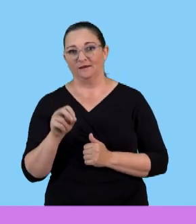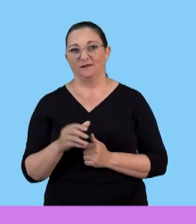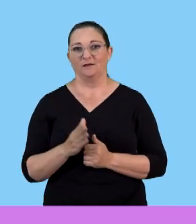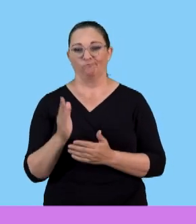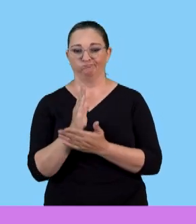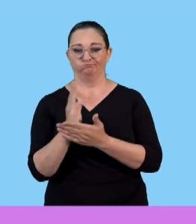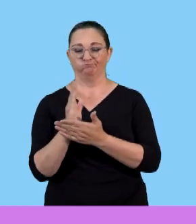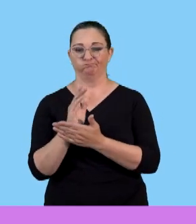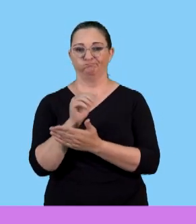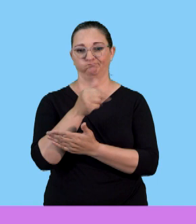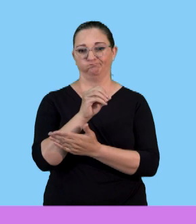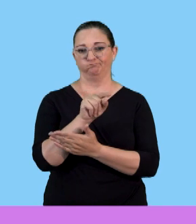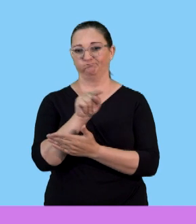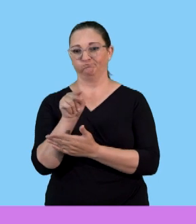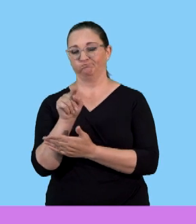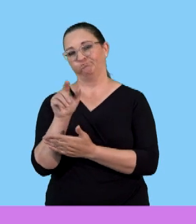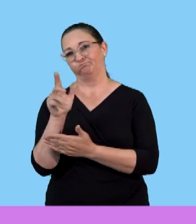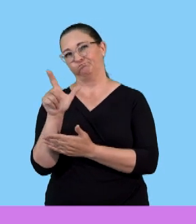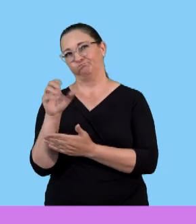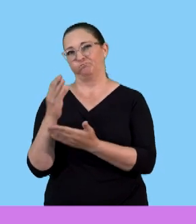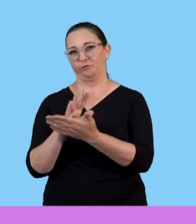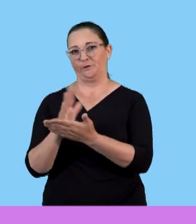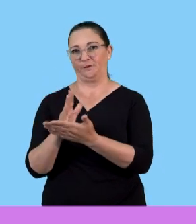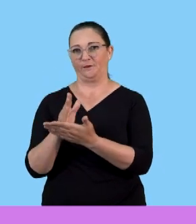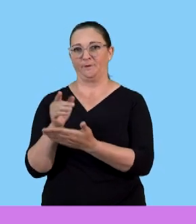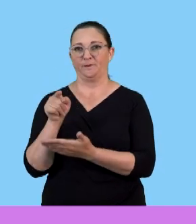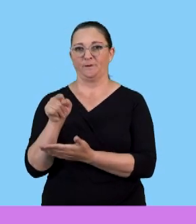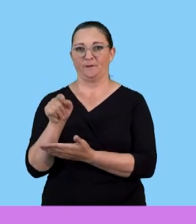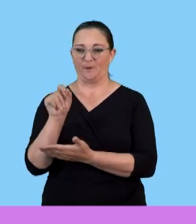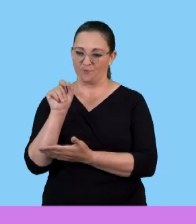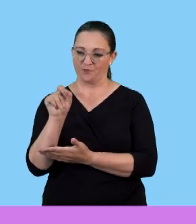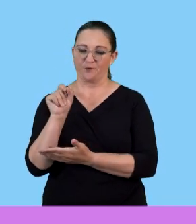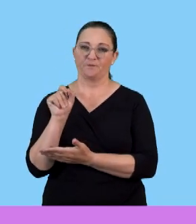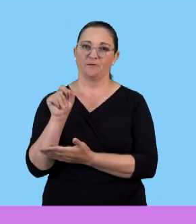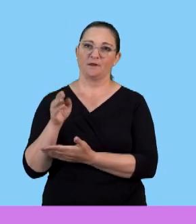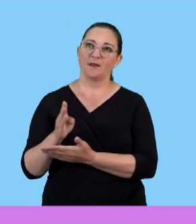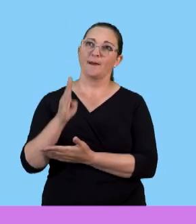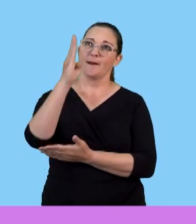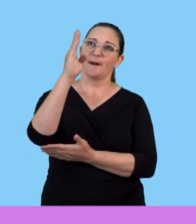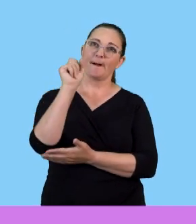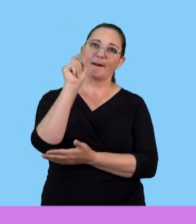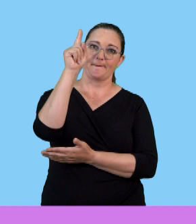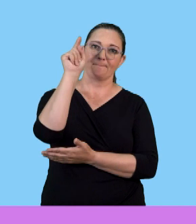680 would be between 600 and 700. So the point will